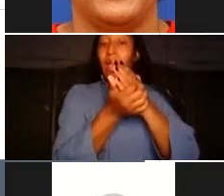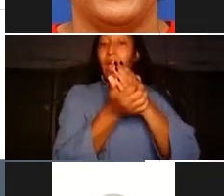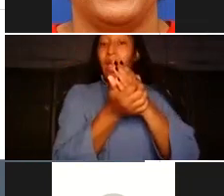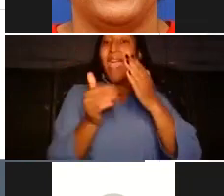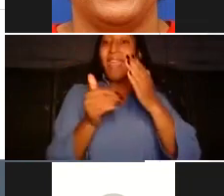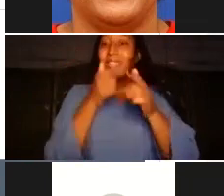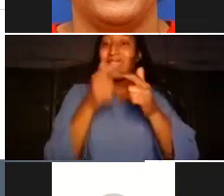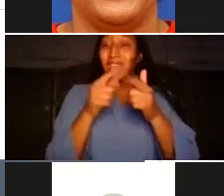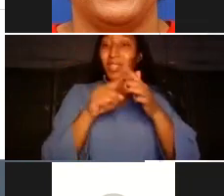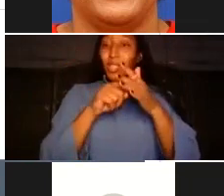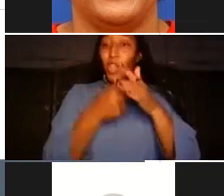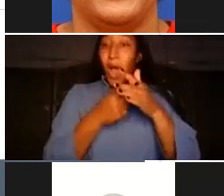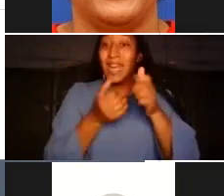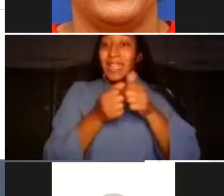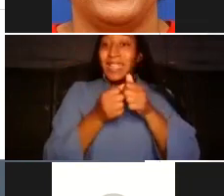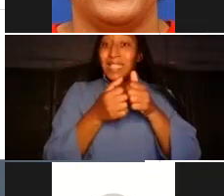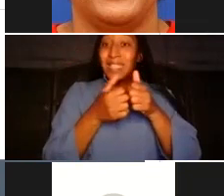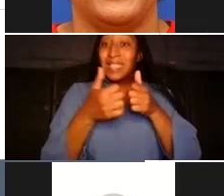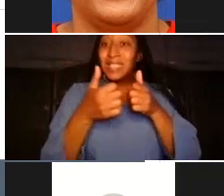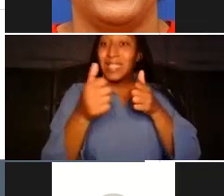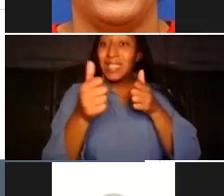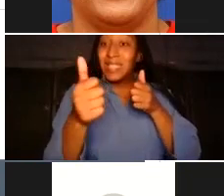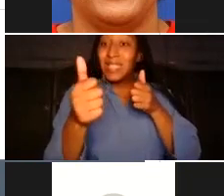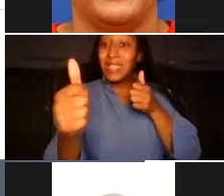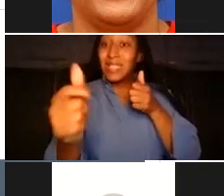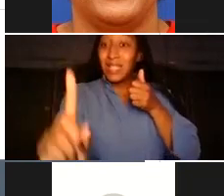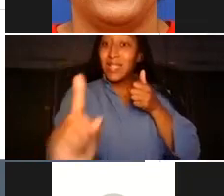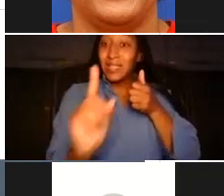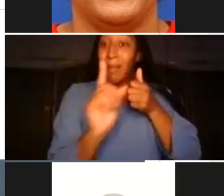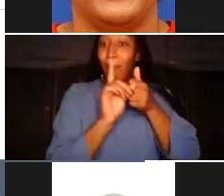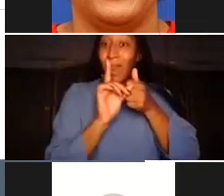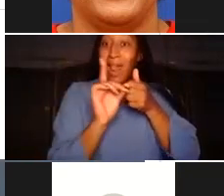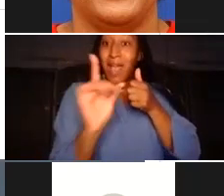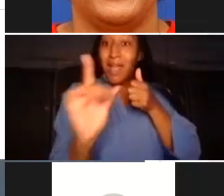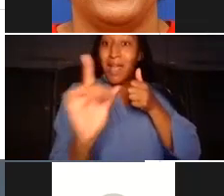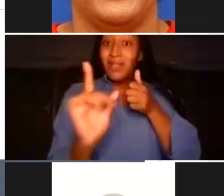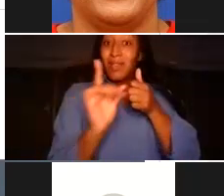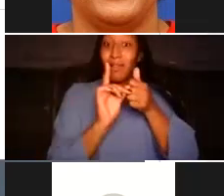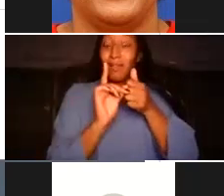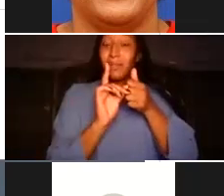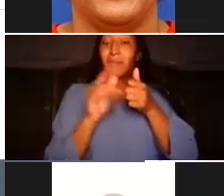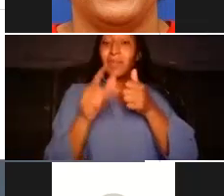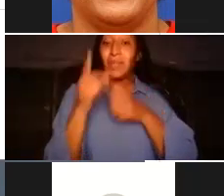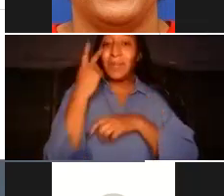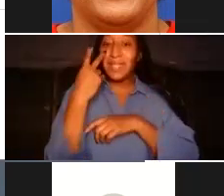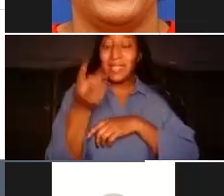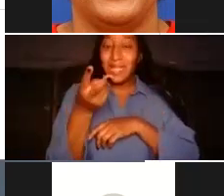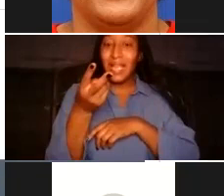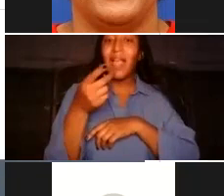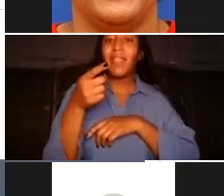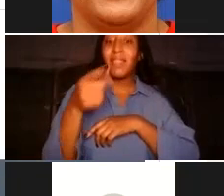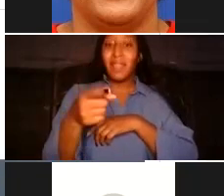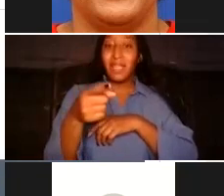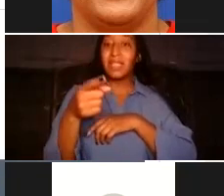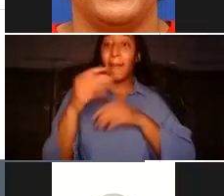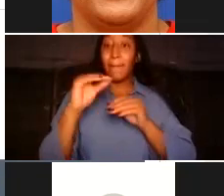x, and the oscillator will begin to move back and forth between negative x and positive x. You